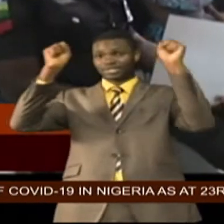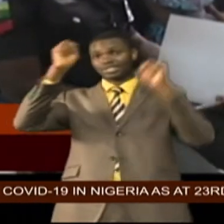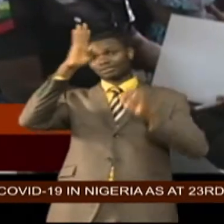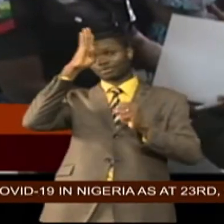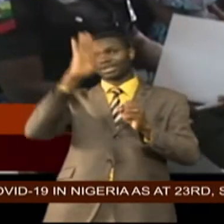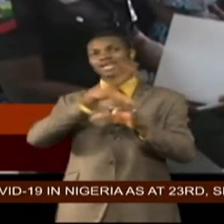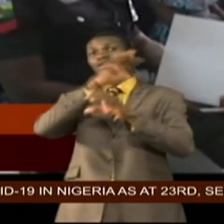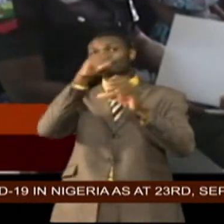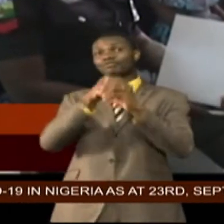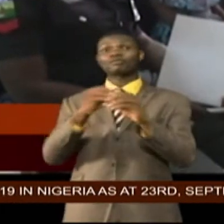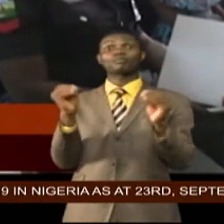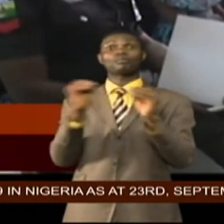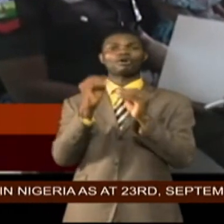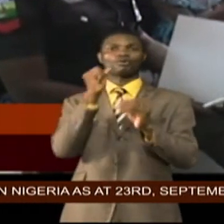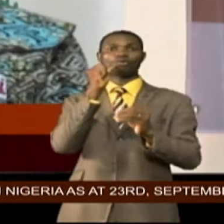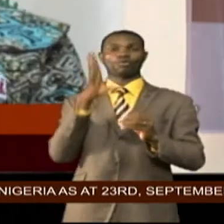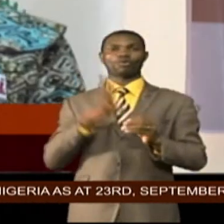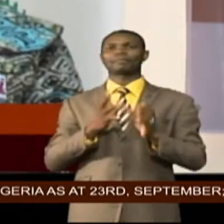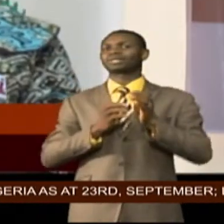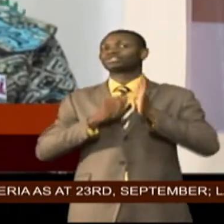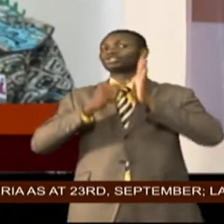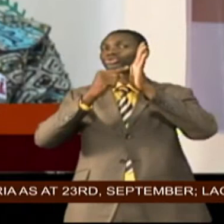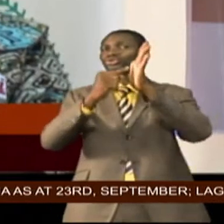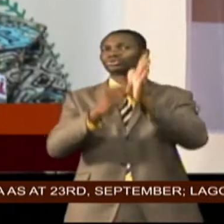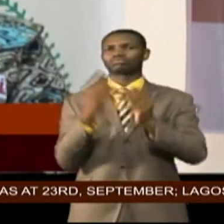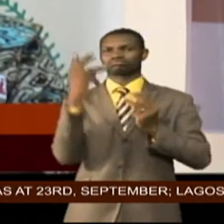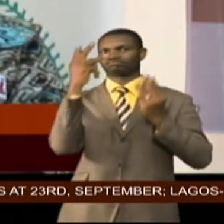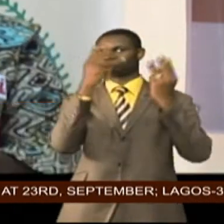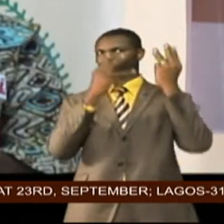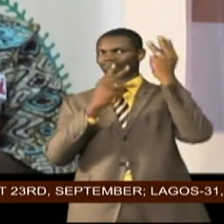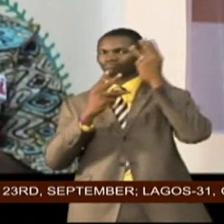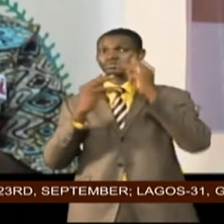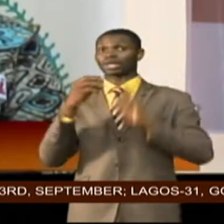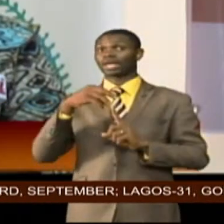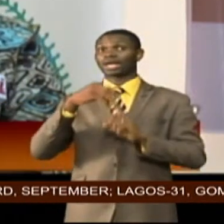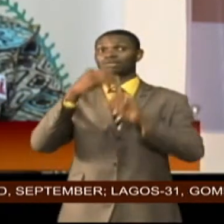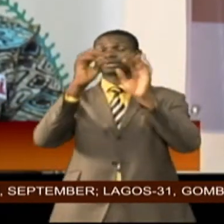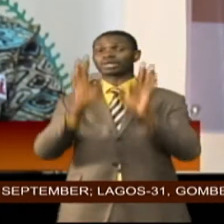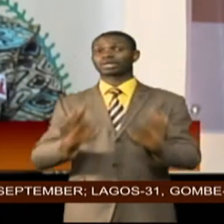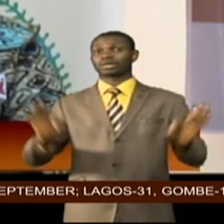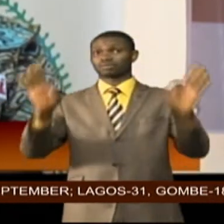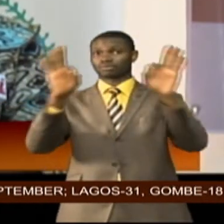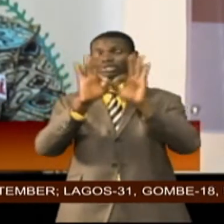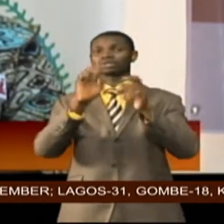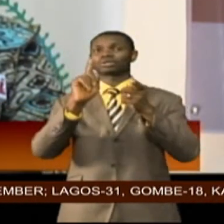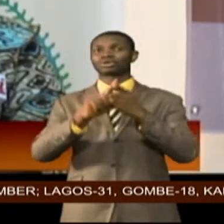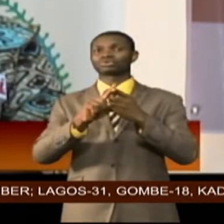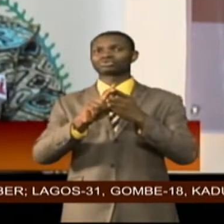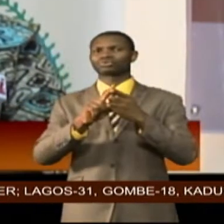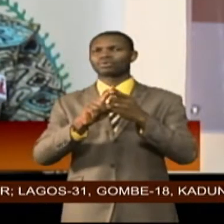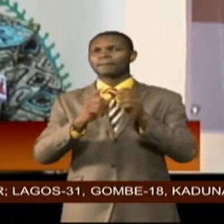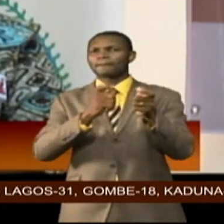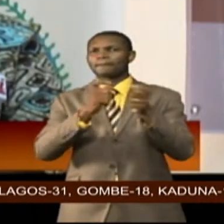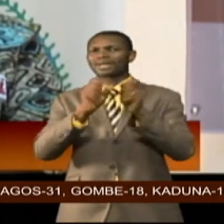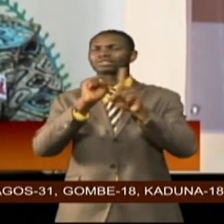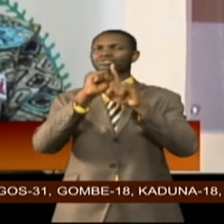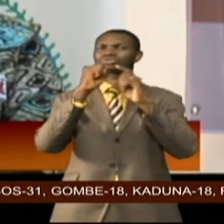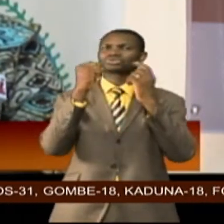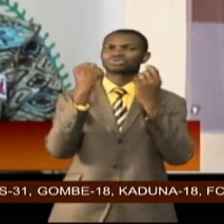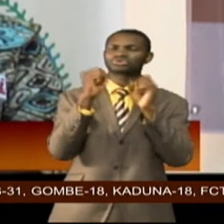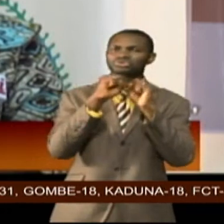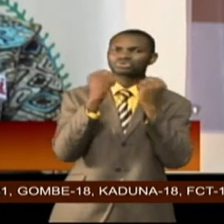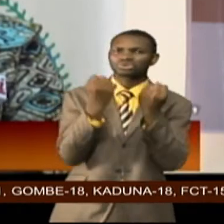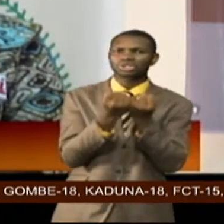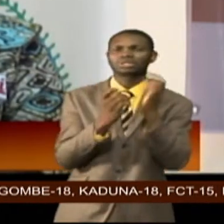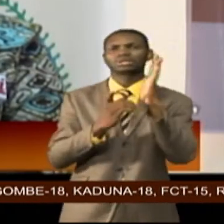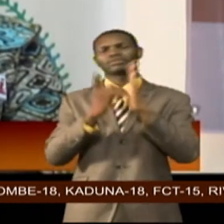inclusion of more women, expressed some concerns. Especially important to address social and economic challenges that affects